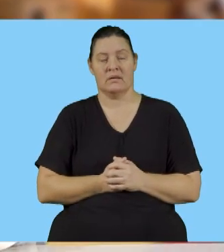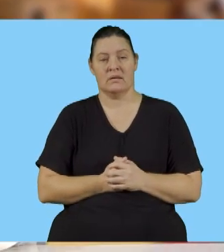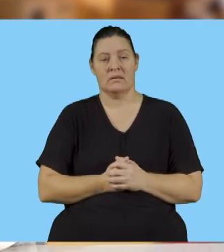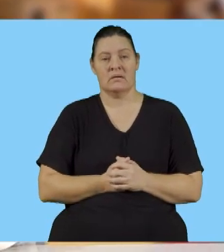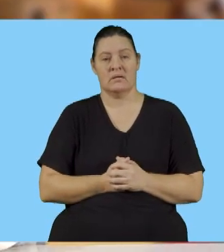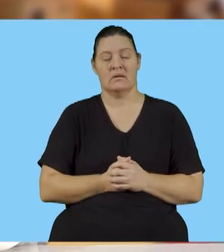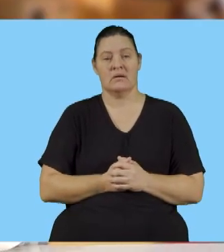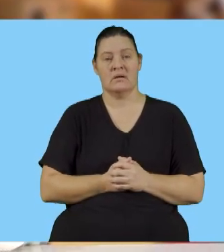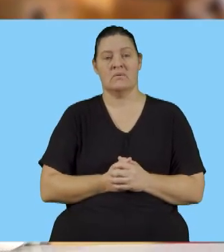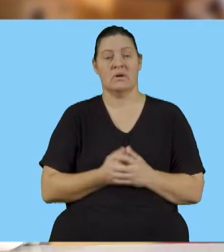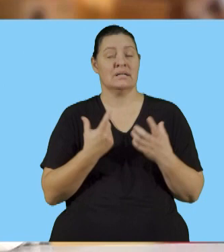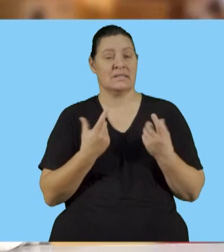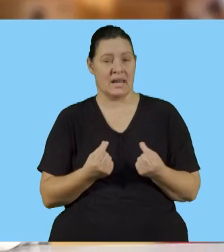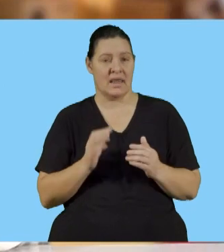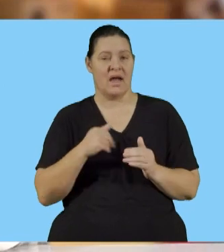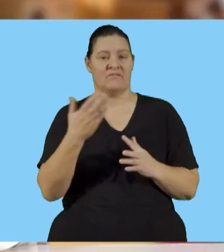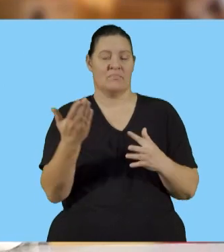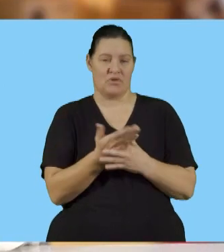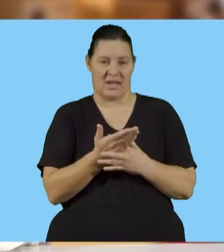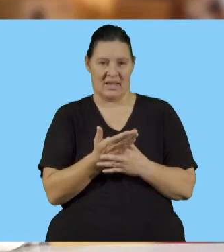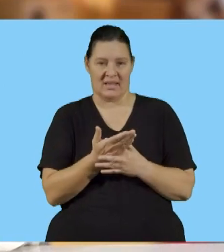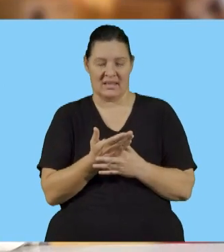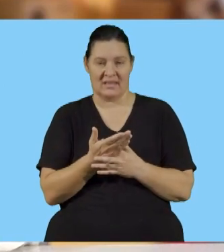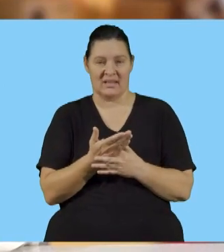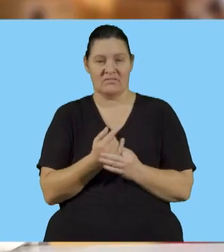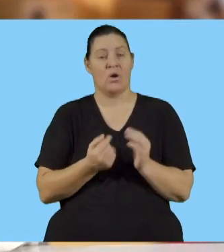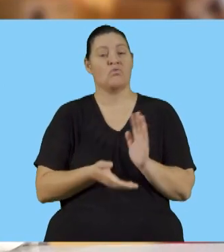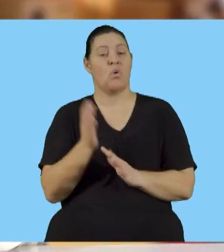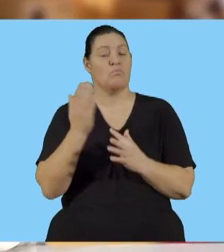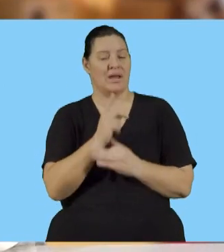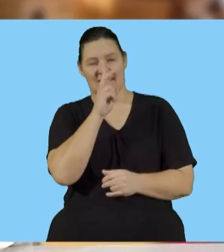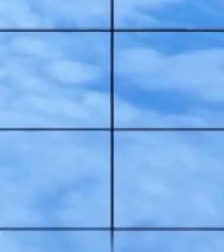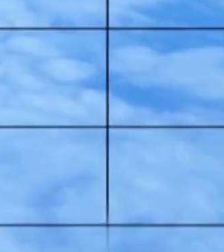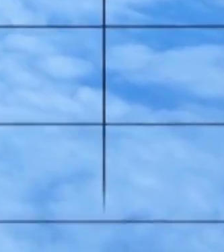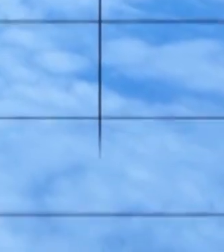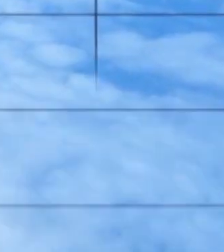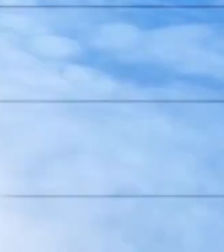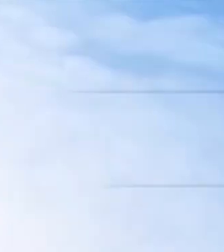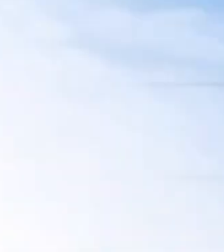that is going to be done after the break. So we are quickly going to go on a break, and I'll see you in a minute.